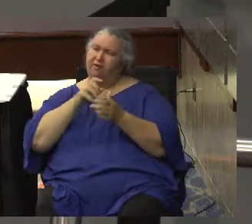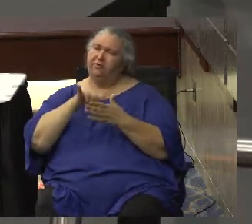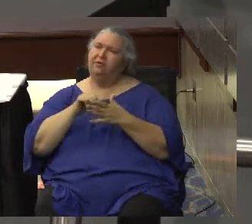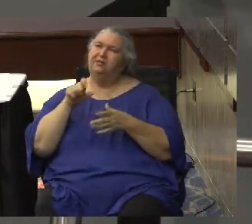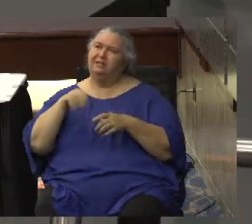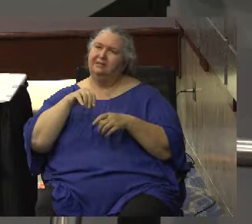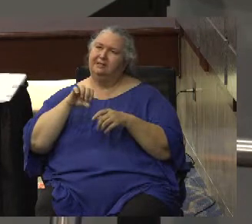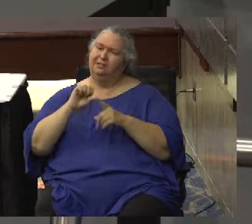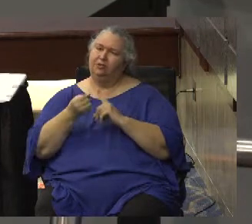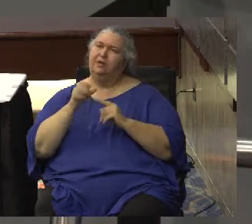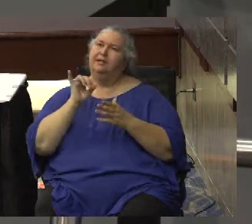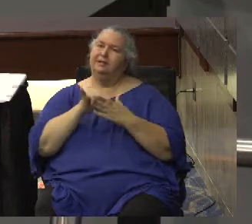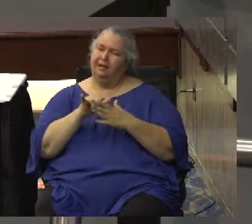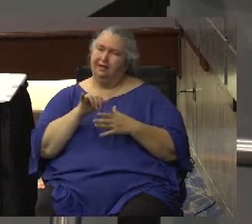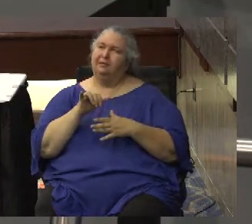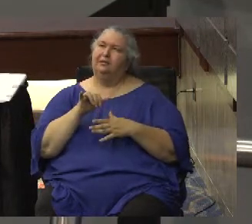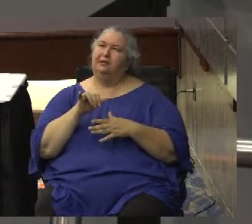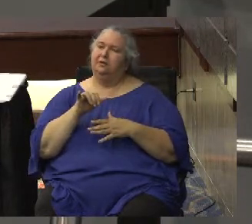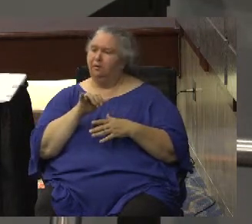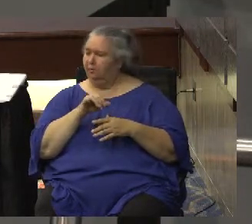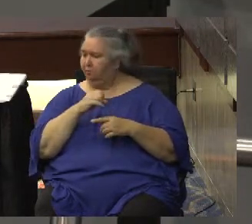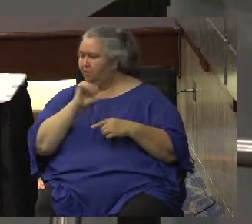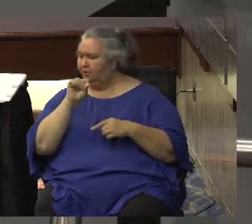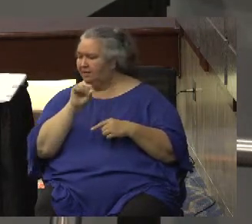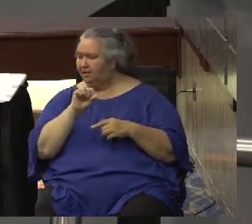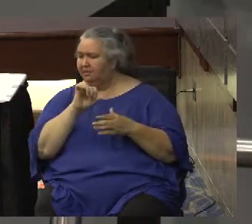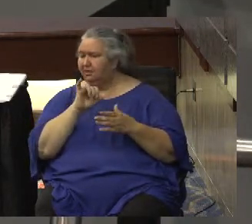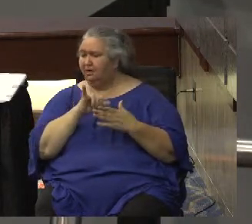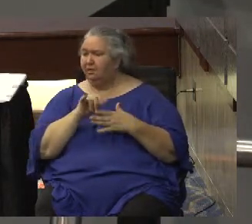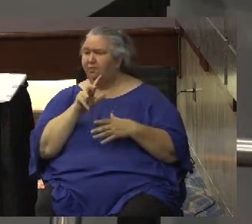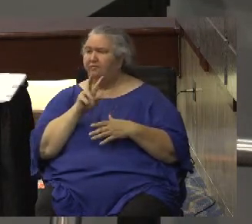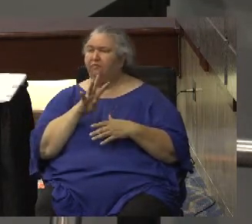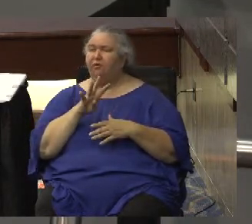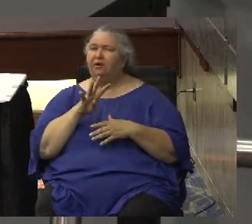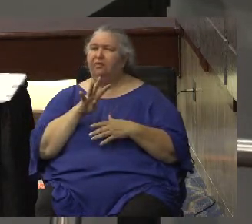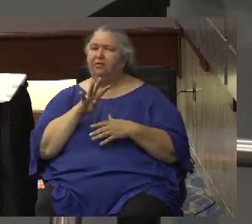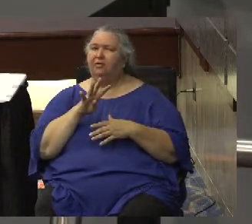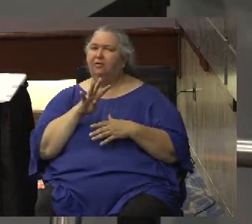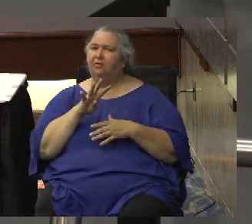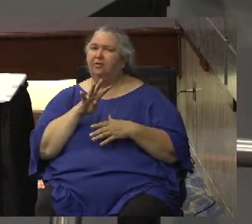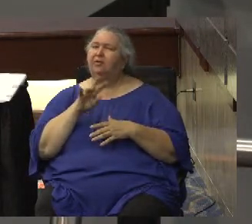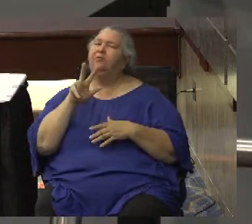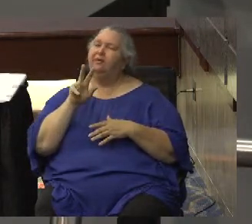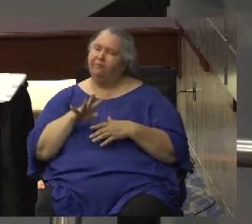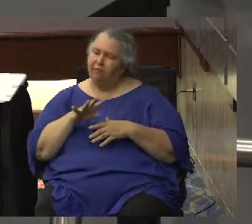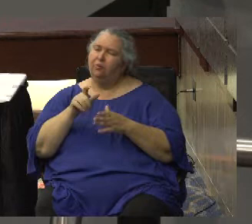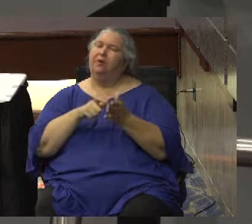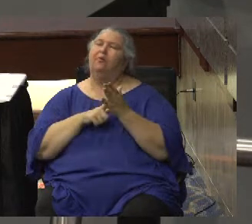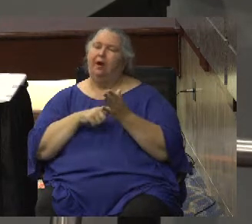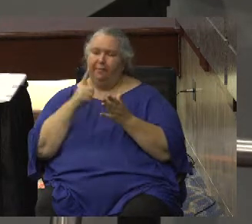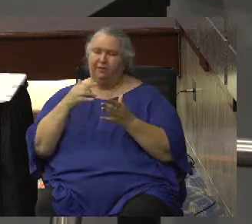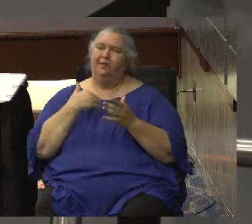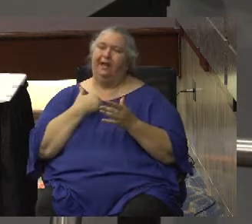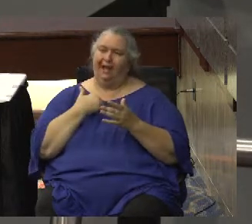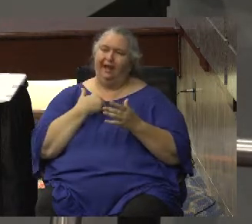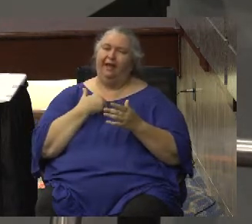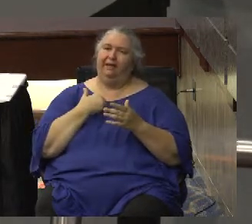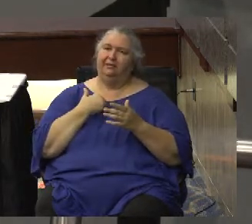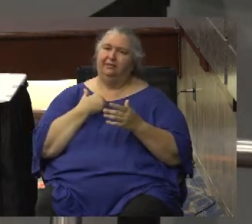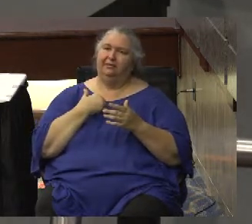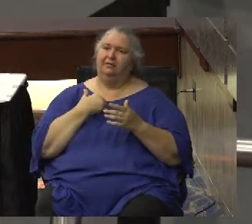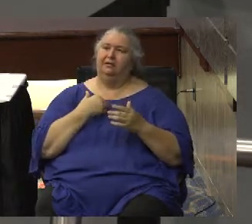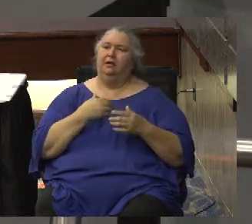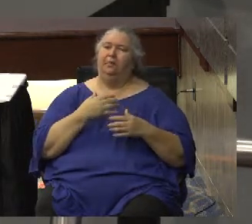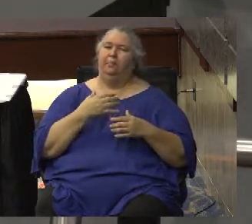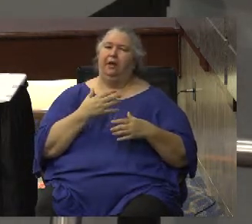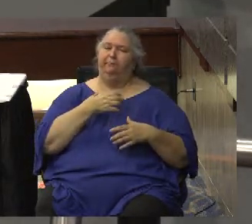protest was received meeting this criteria, therefore a 3/4 city council vote is required for approval of this request. Thank you. Any